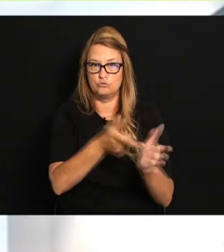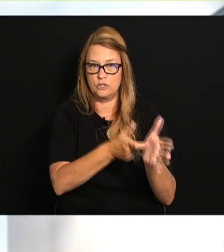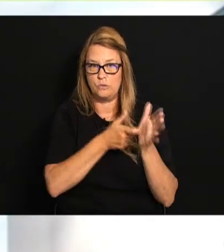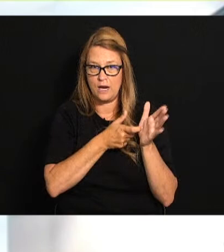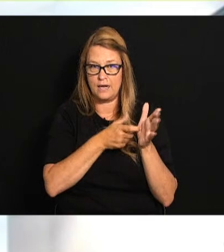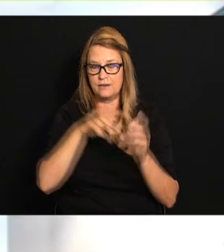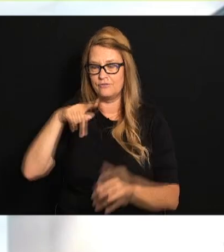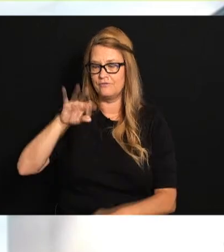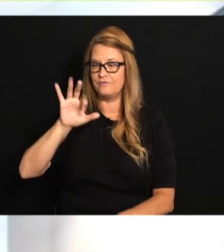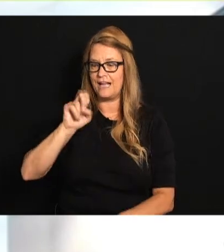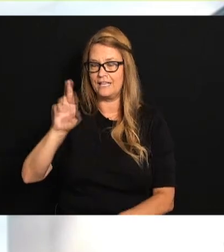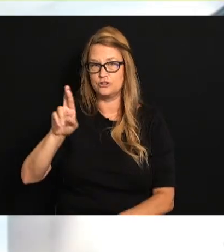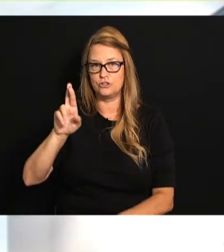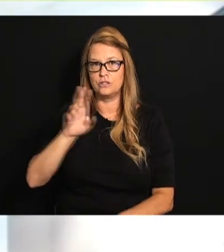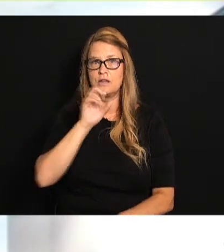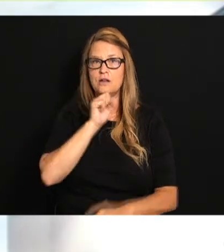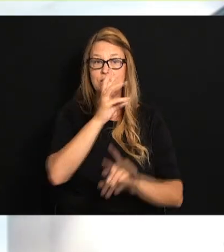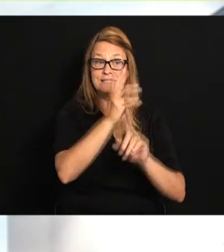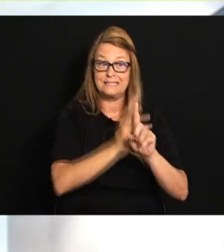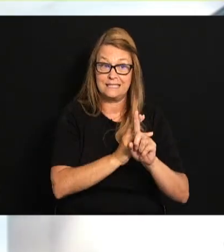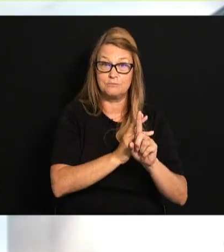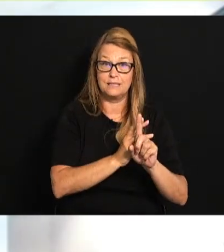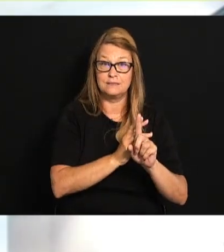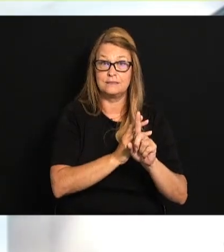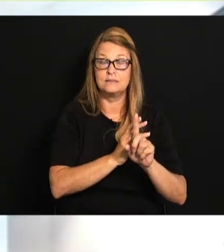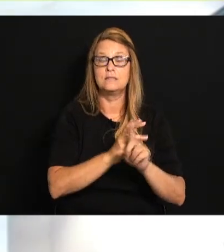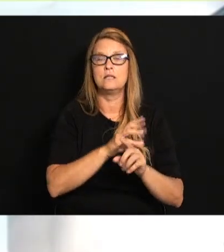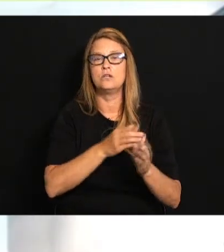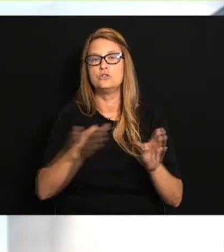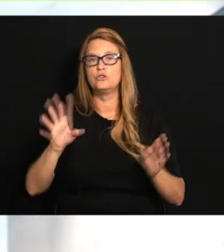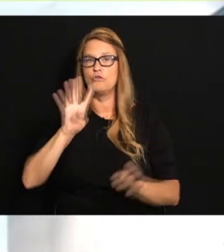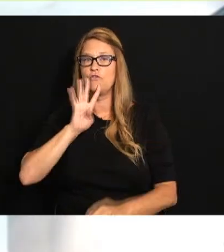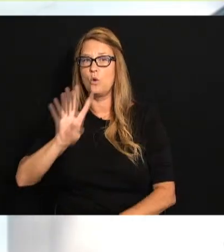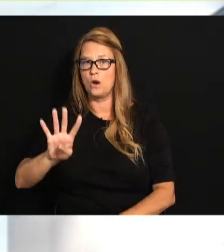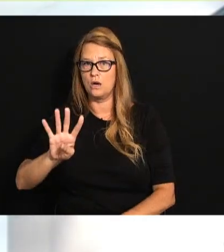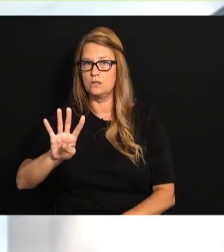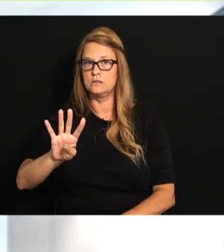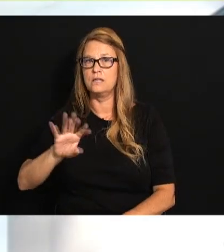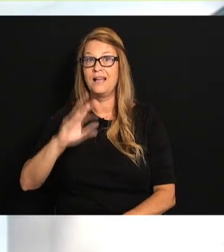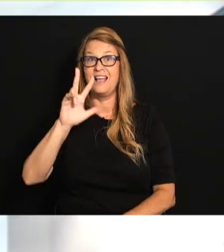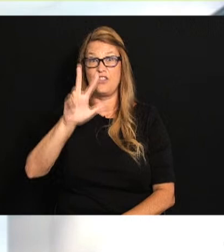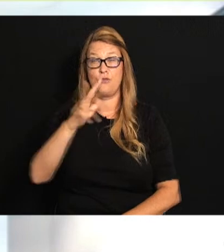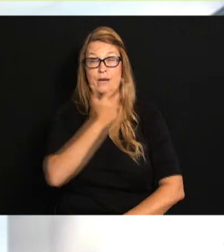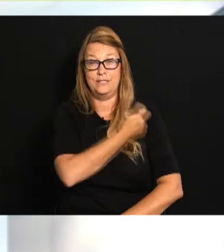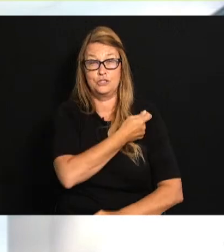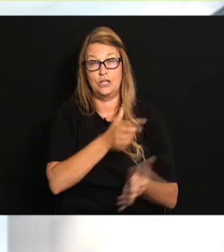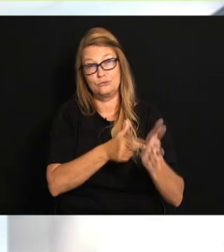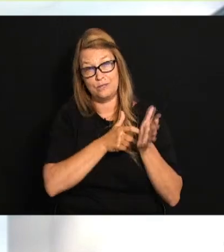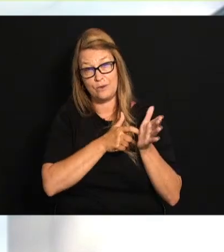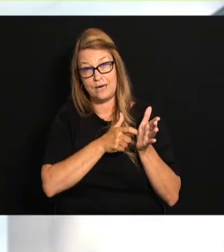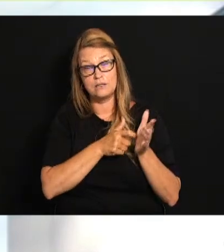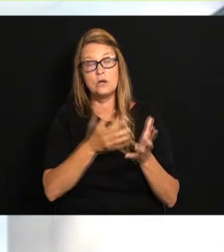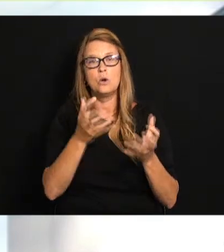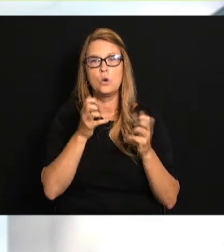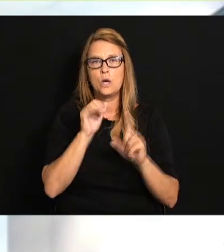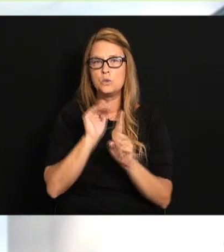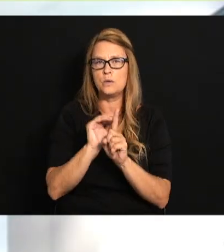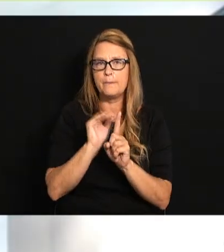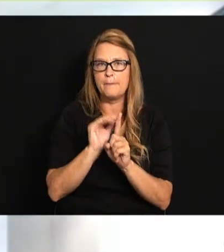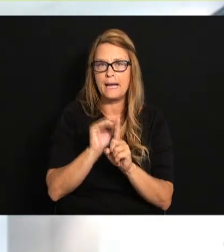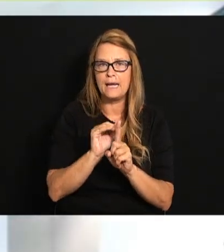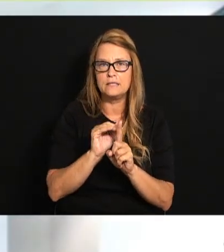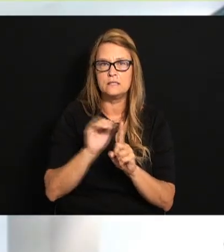Pfizer vaccine is for 6 months through 4 years old, and it's a 3-dose series. We want to remind everyone that